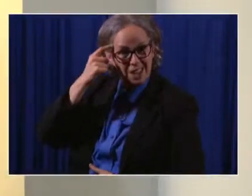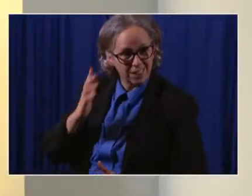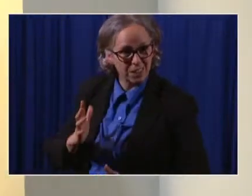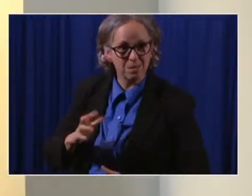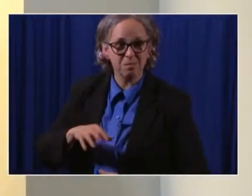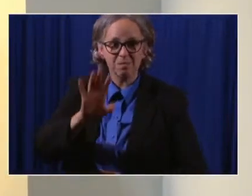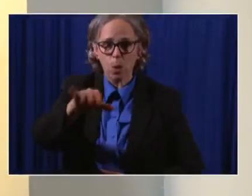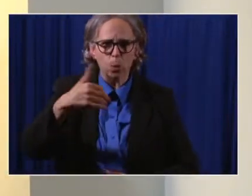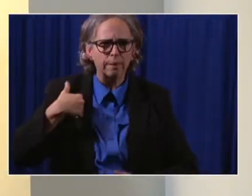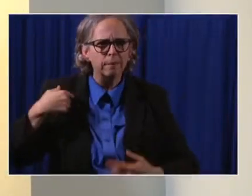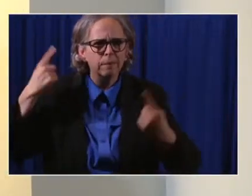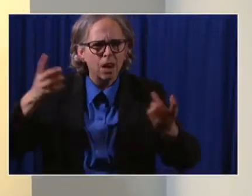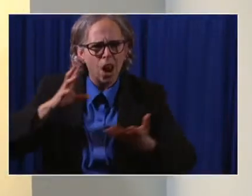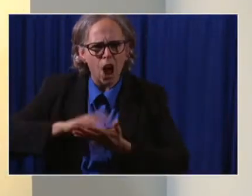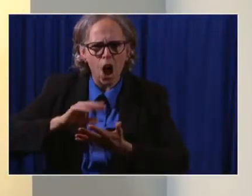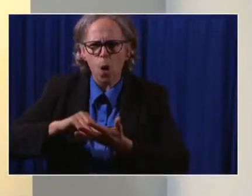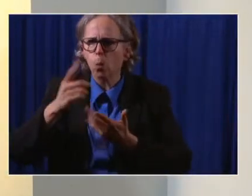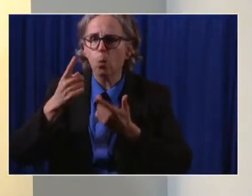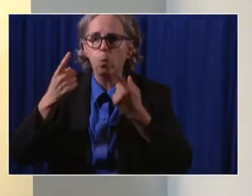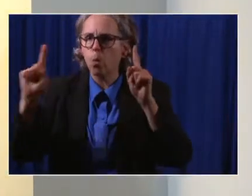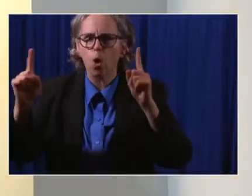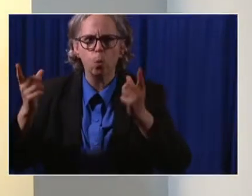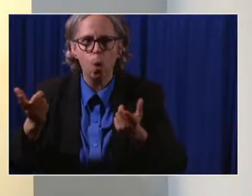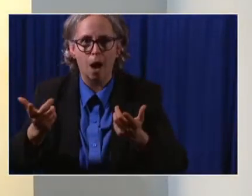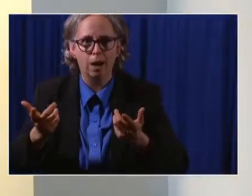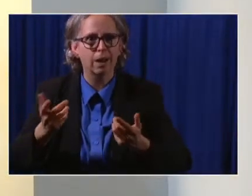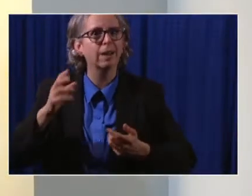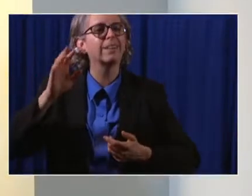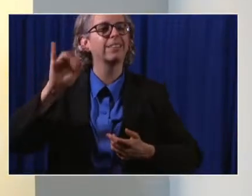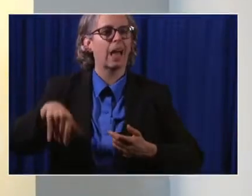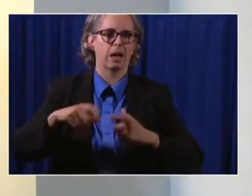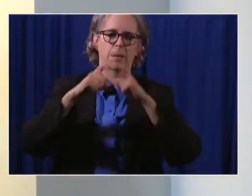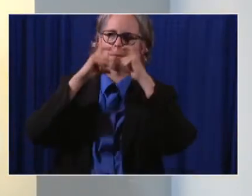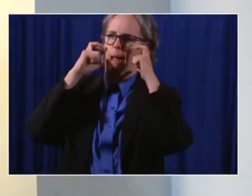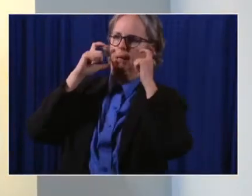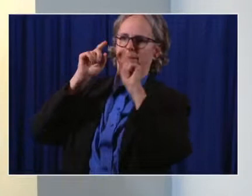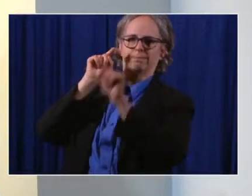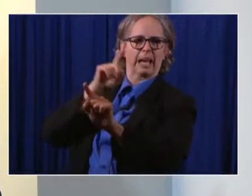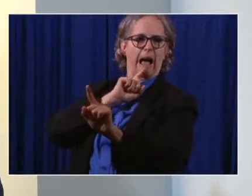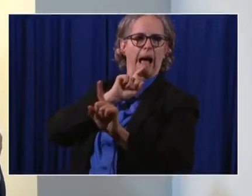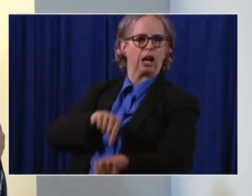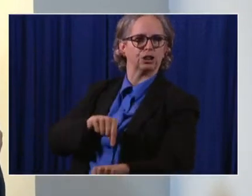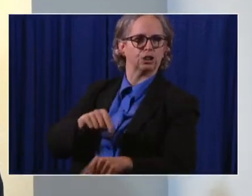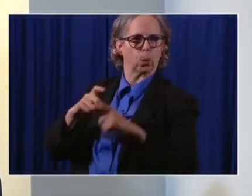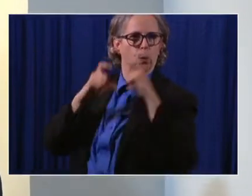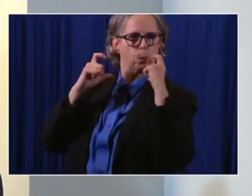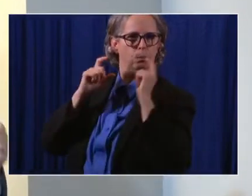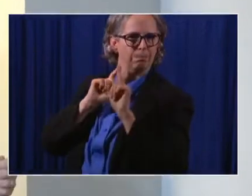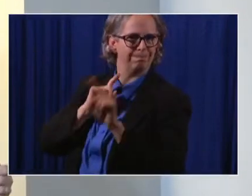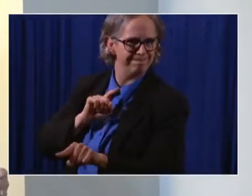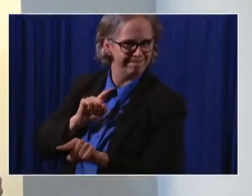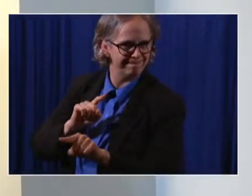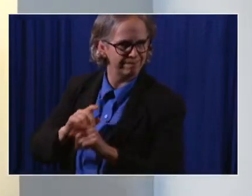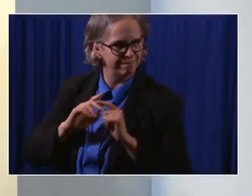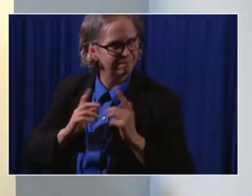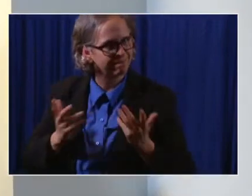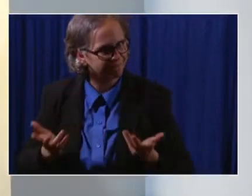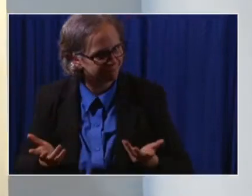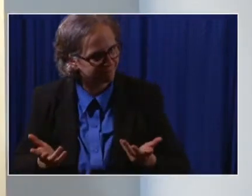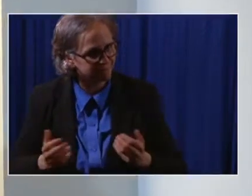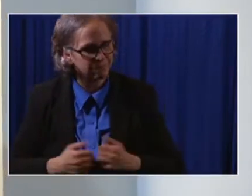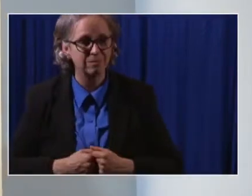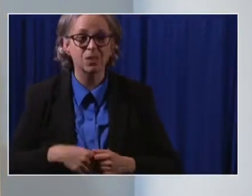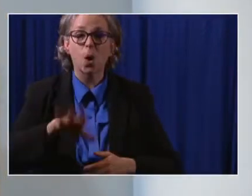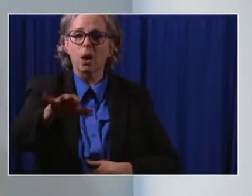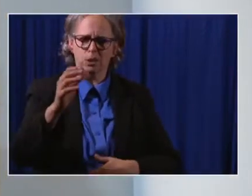that masks work. And what you're going to see from schools is that some are going to be doing 5 days a